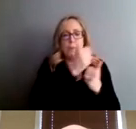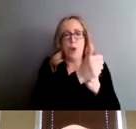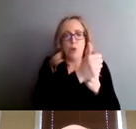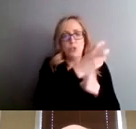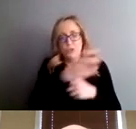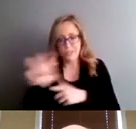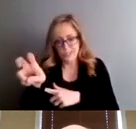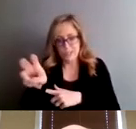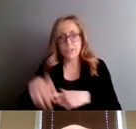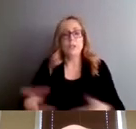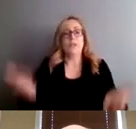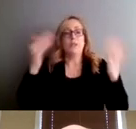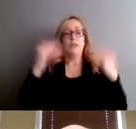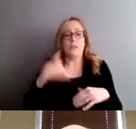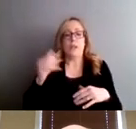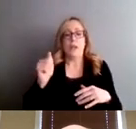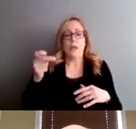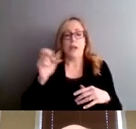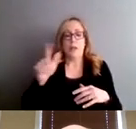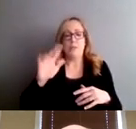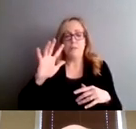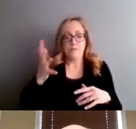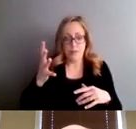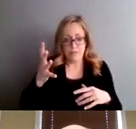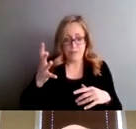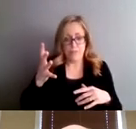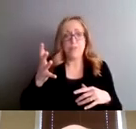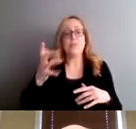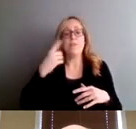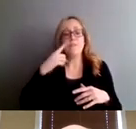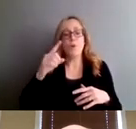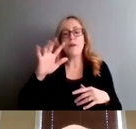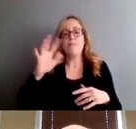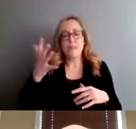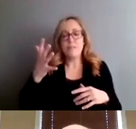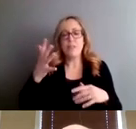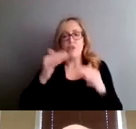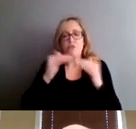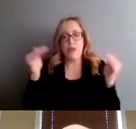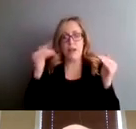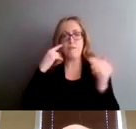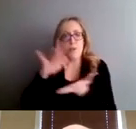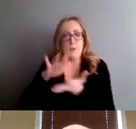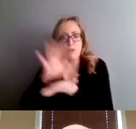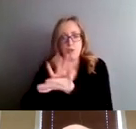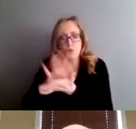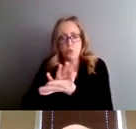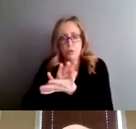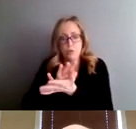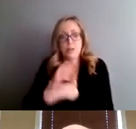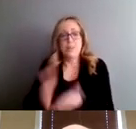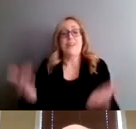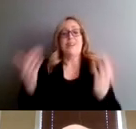5 days for K through 4, and 5 days per week for 5th grade at the middle school. That's on April 5th.